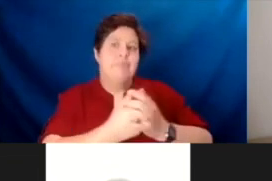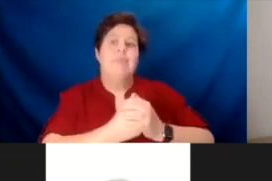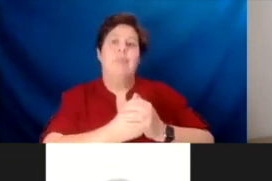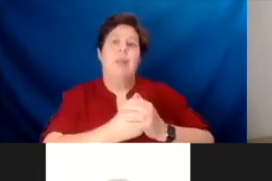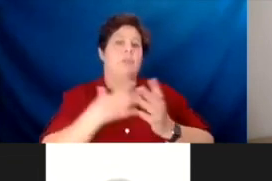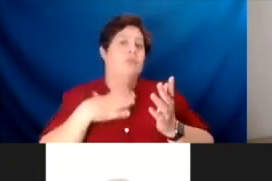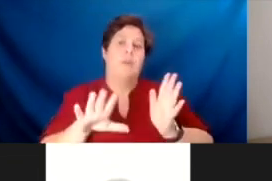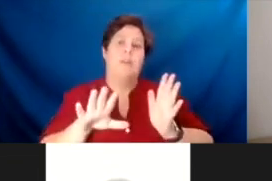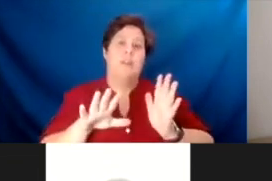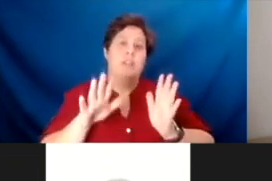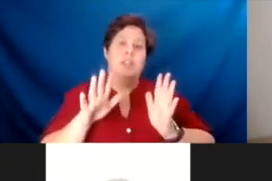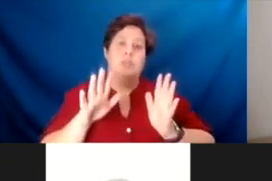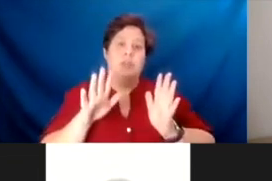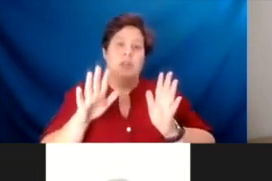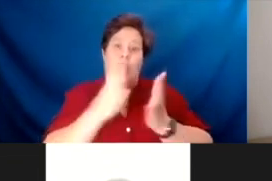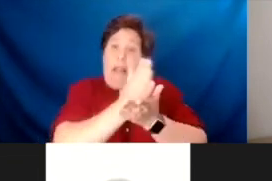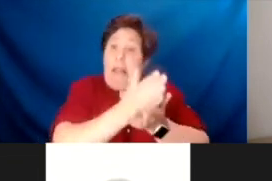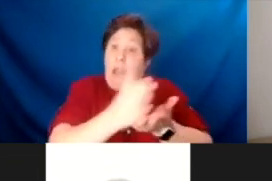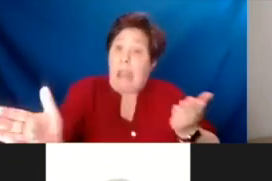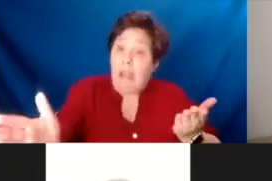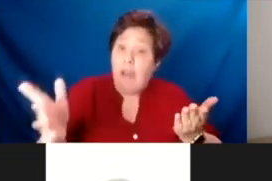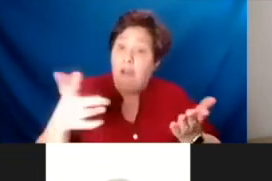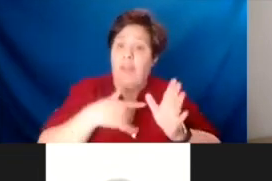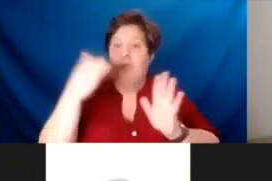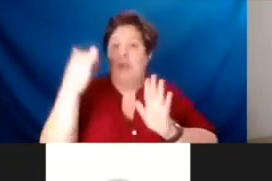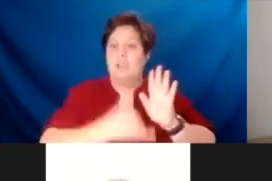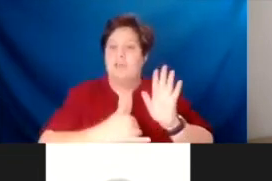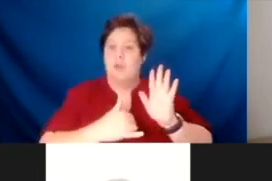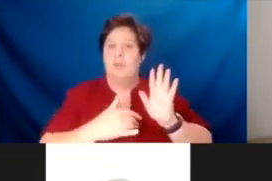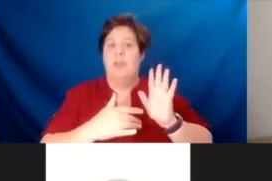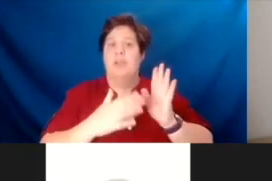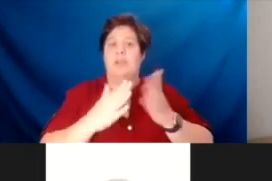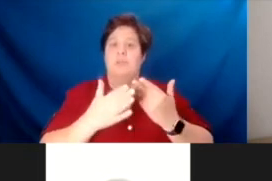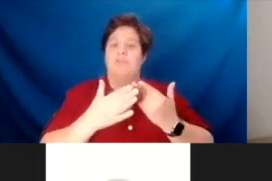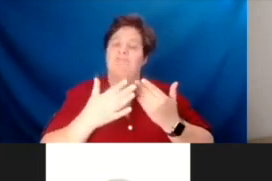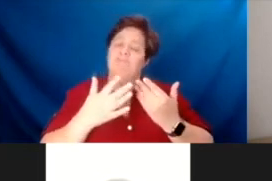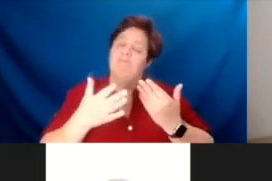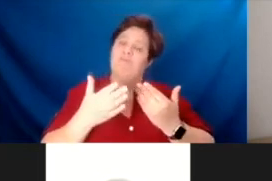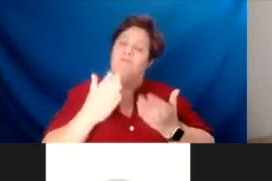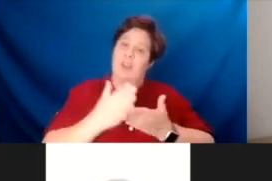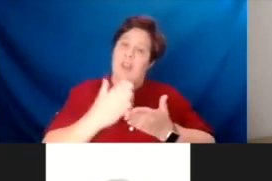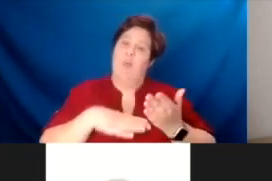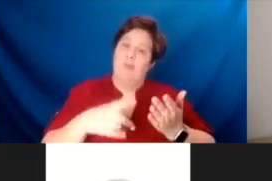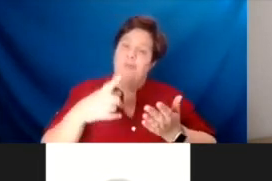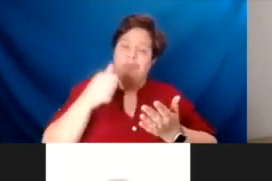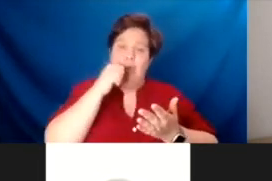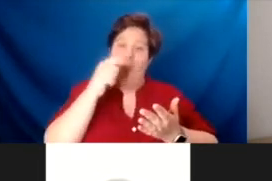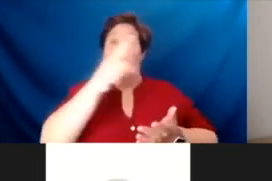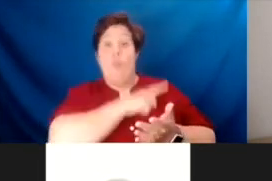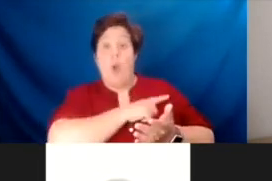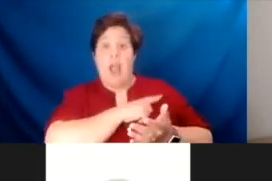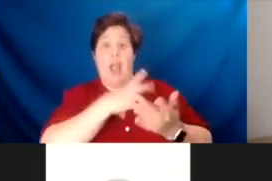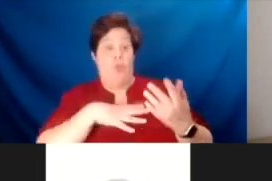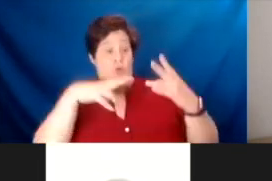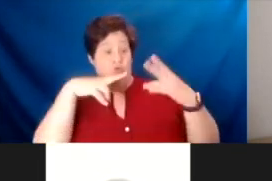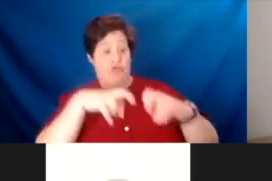to be necessarily all clear on the application. It's really more about why you want to undertake this research. What do you see in this